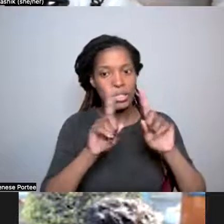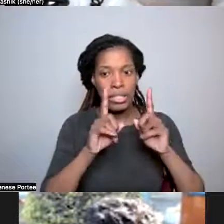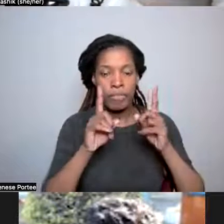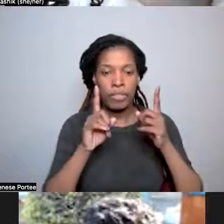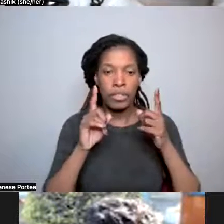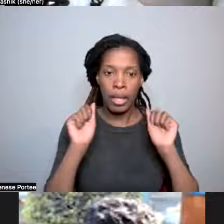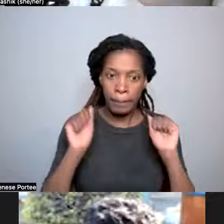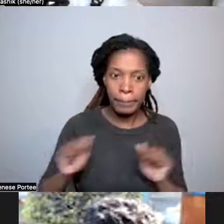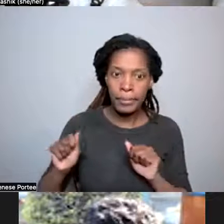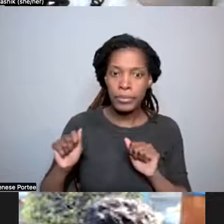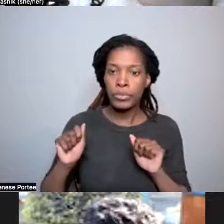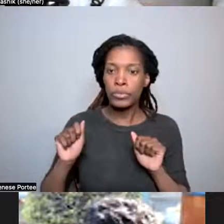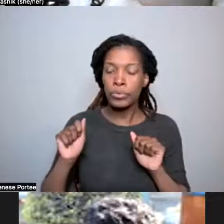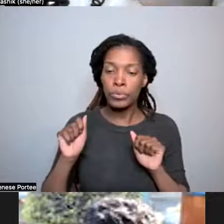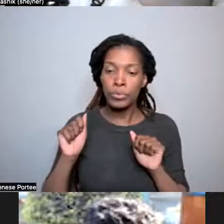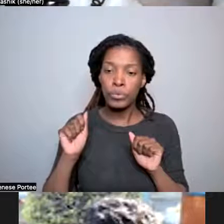social and